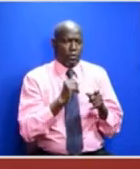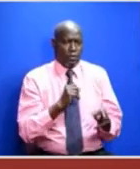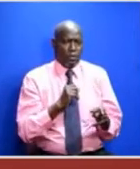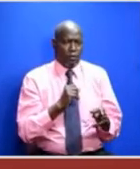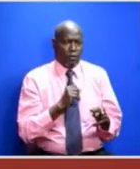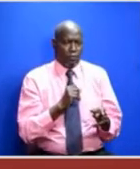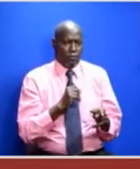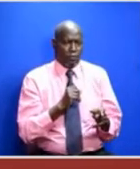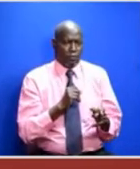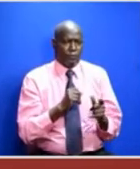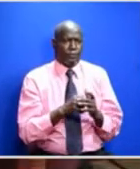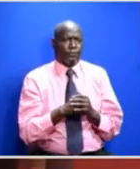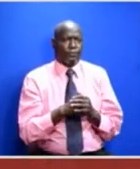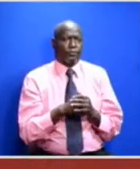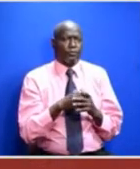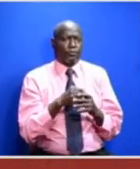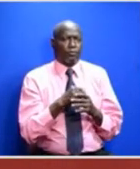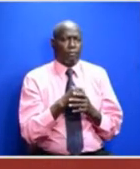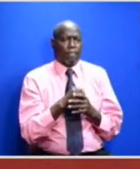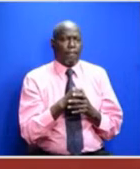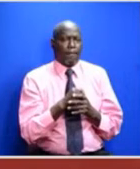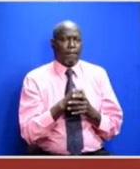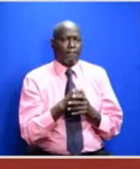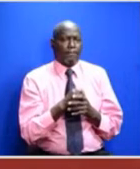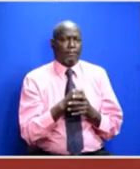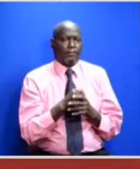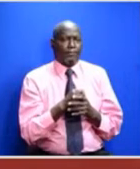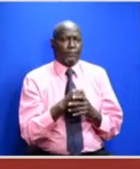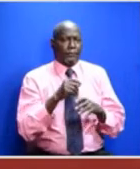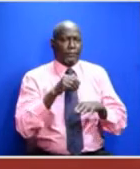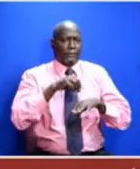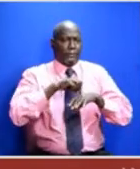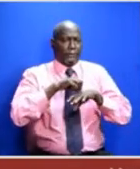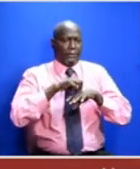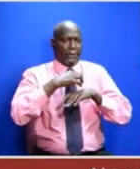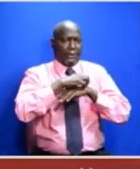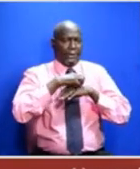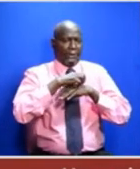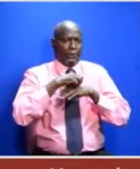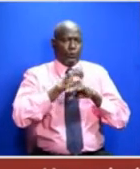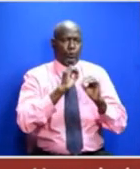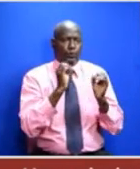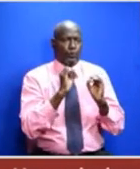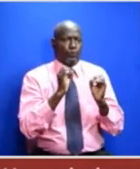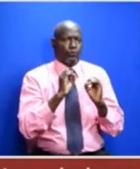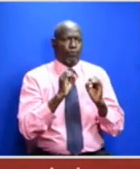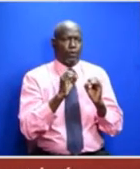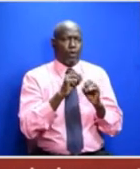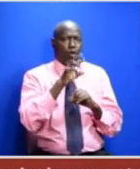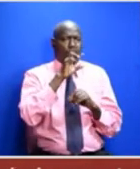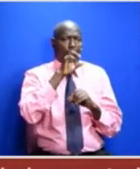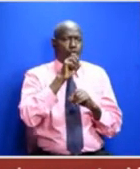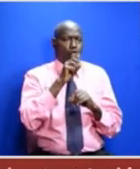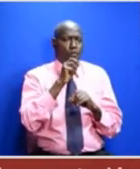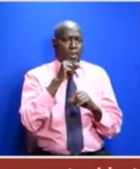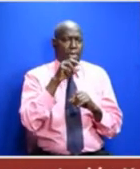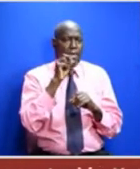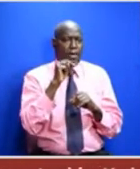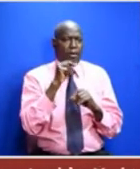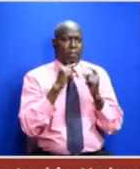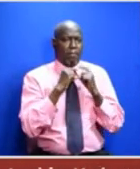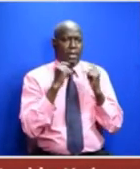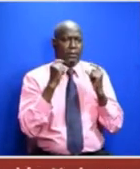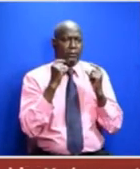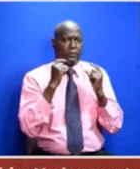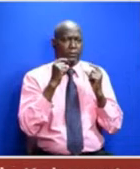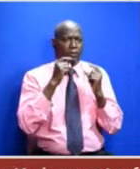mtoto mdogo pia ataoga na hayo maji ama utamosha na hayo maji. Hautaona nini? Skin rashes kwa mdomo. According to Pastor Ruben Wanjala, a missionary